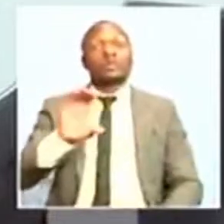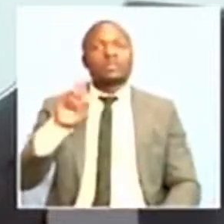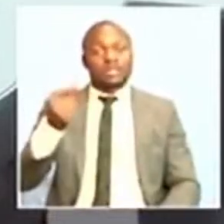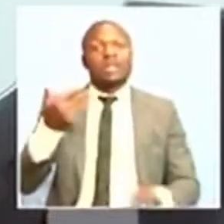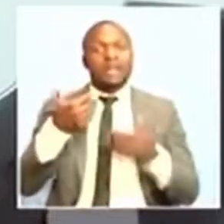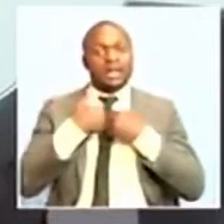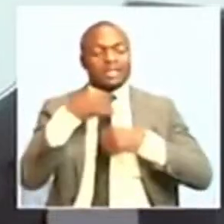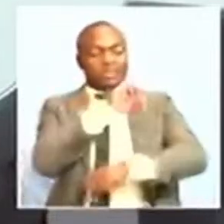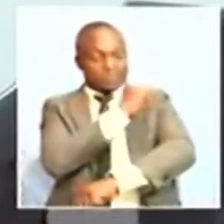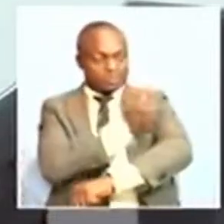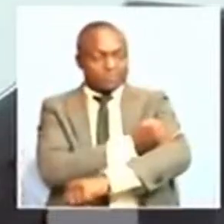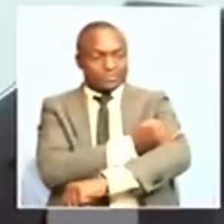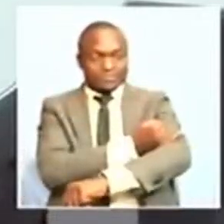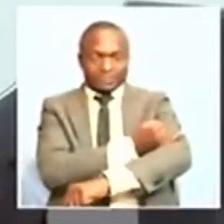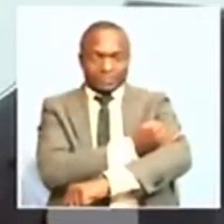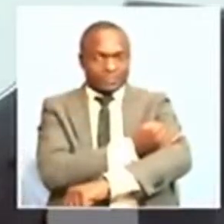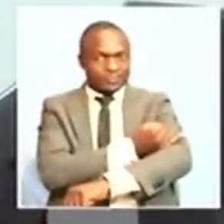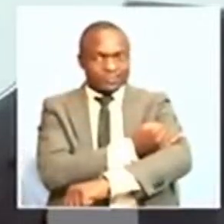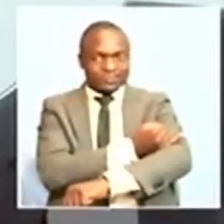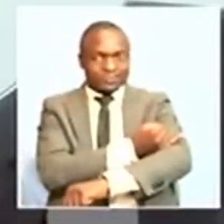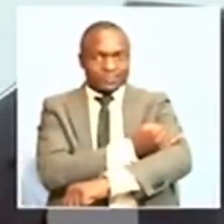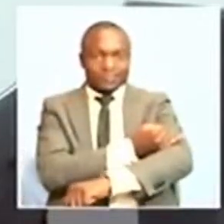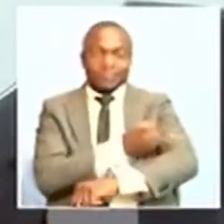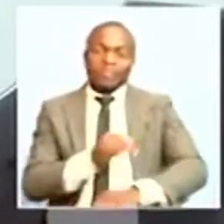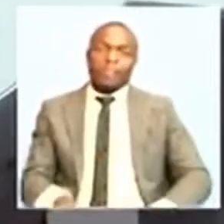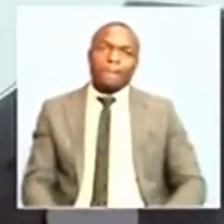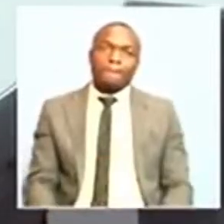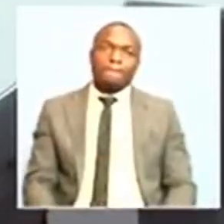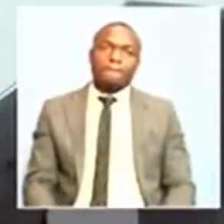that immunity in terms of